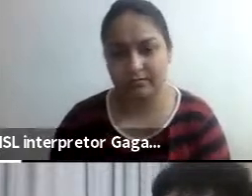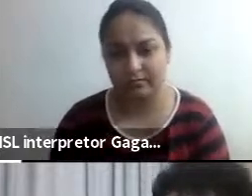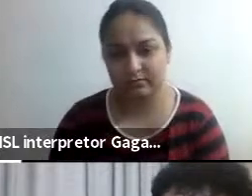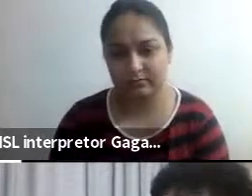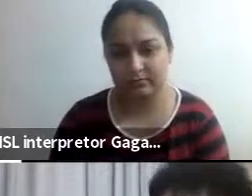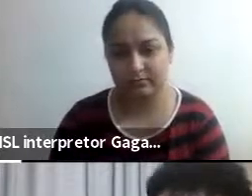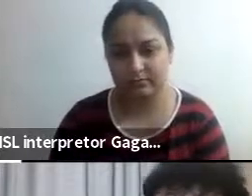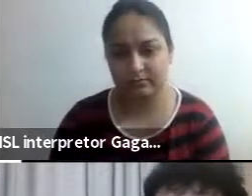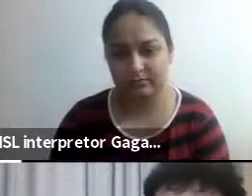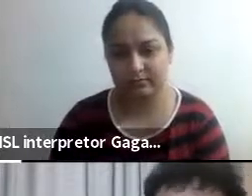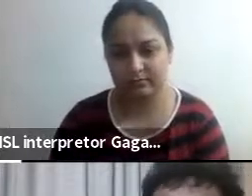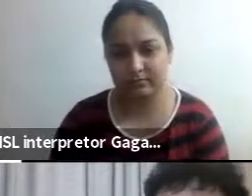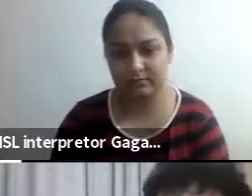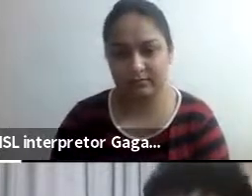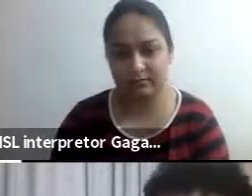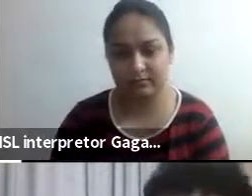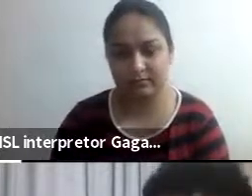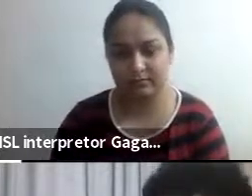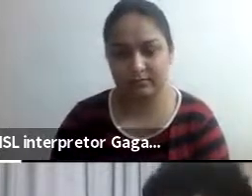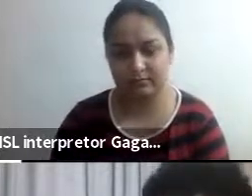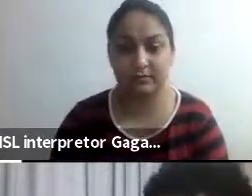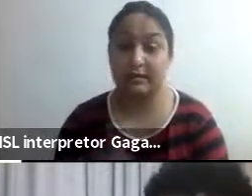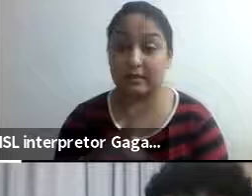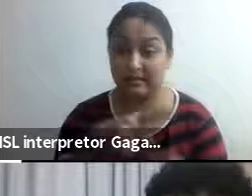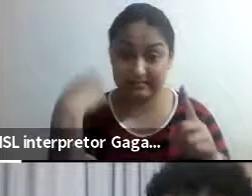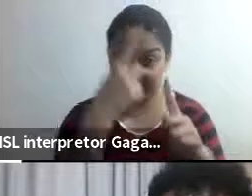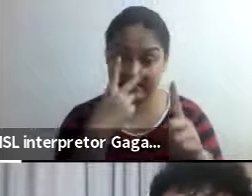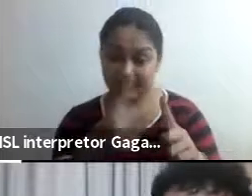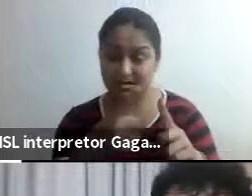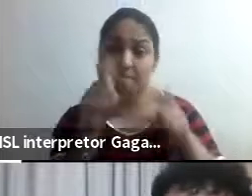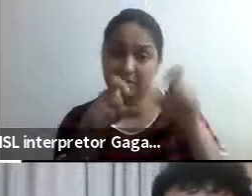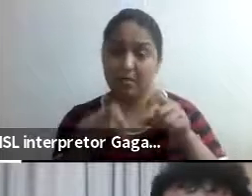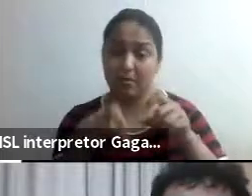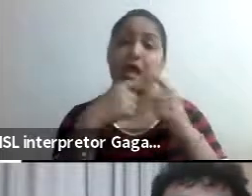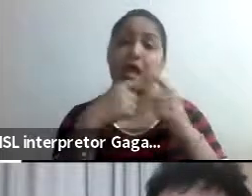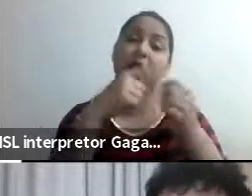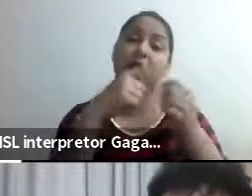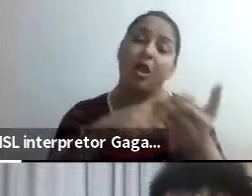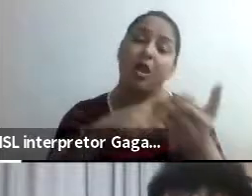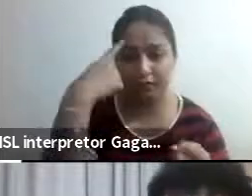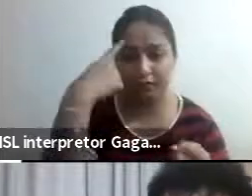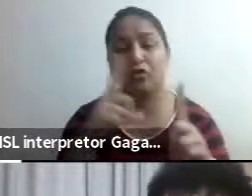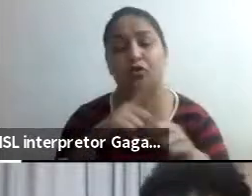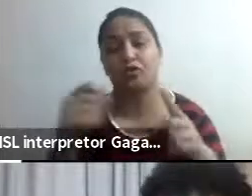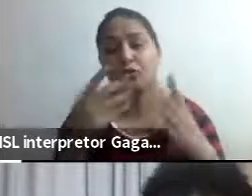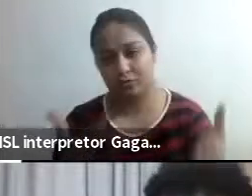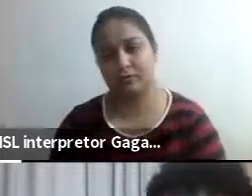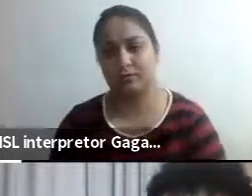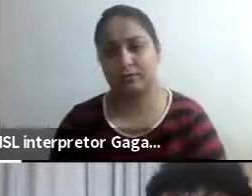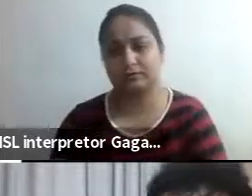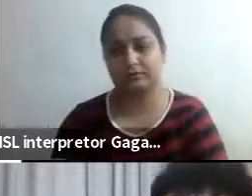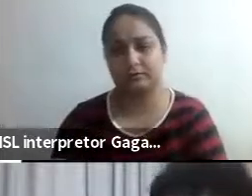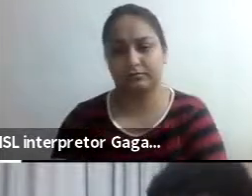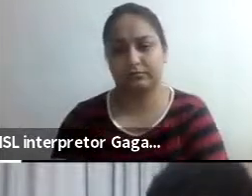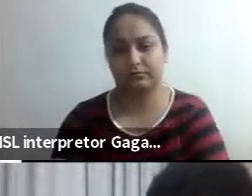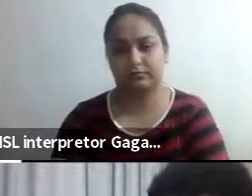and shrunken heads like this allowed people to do that. The idea, it sort of bolstered the idea that indigenous